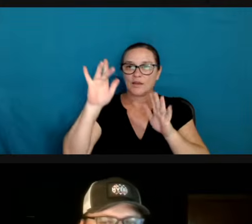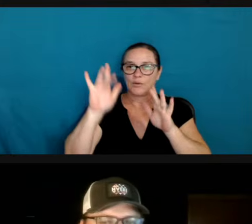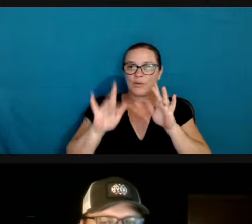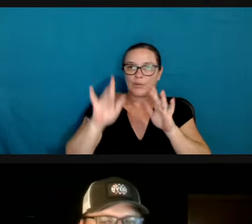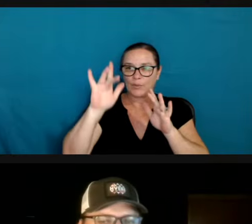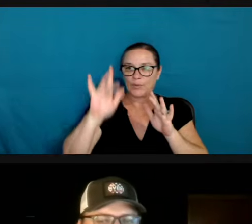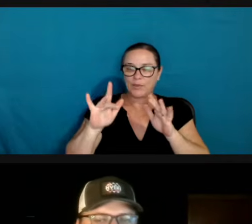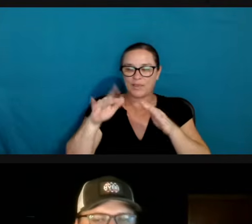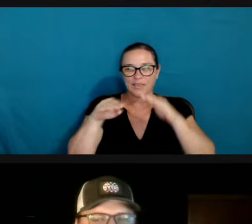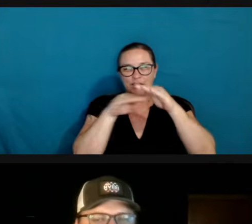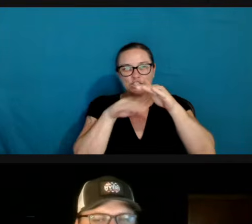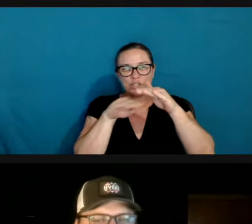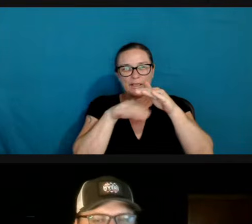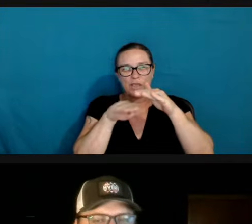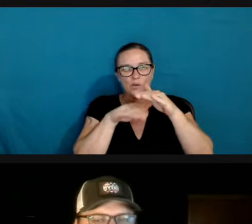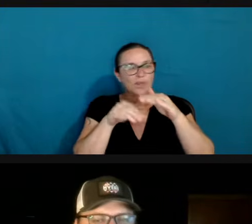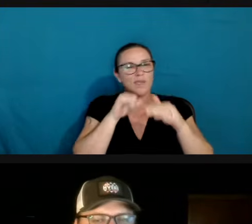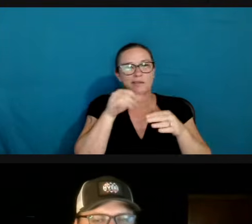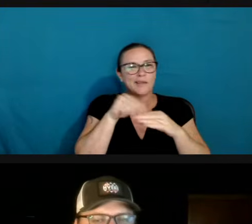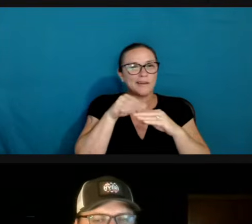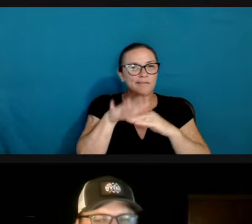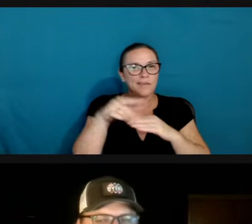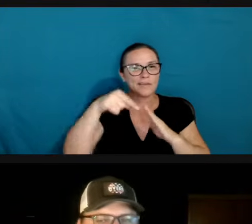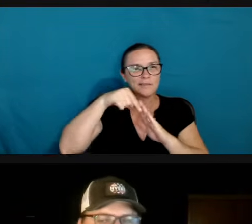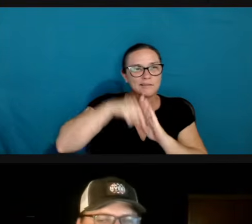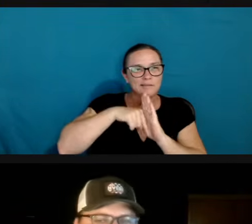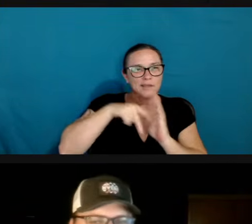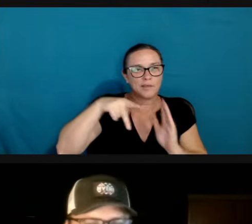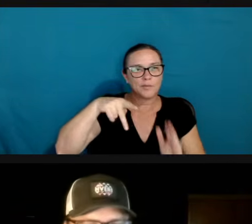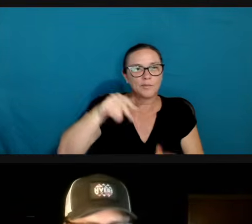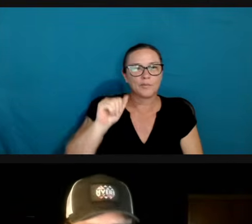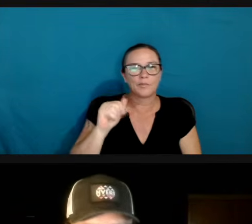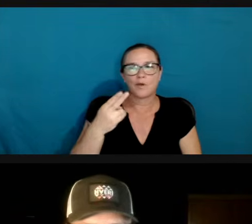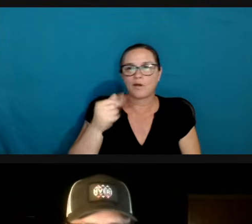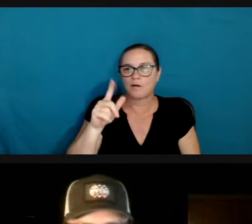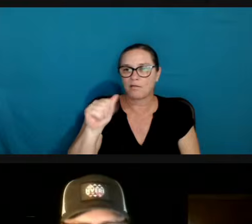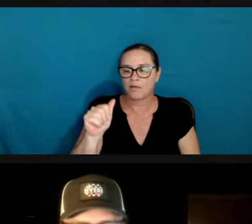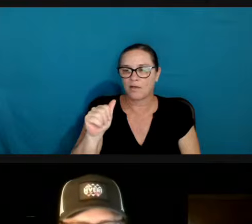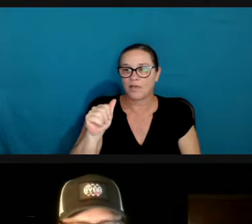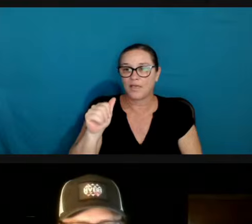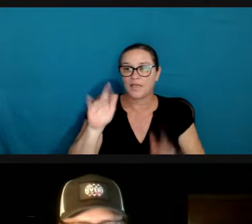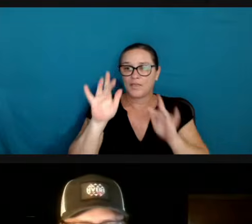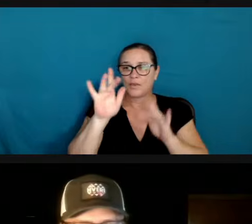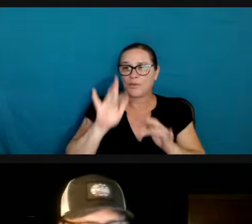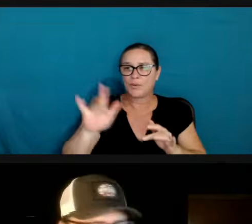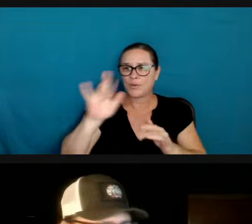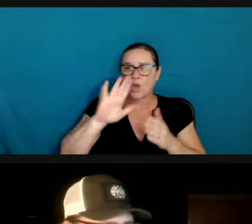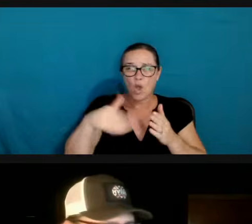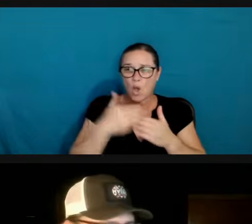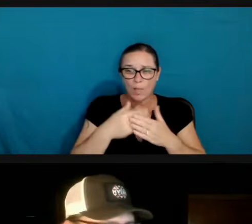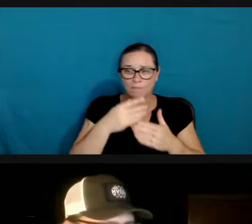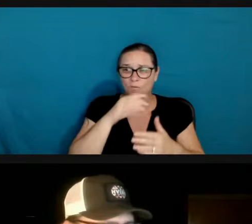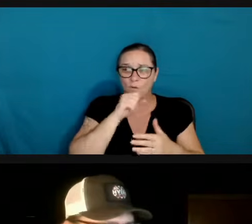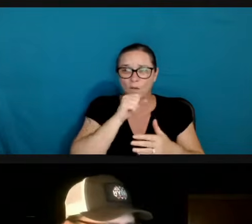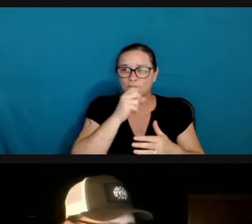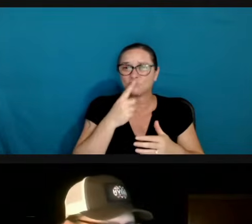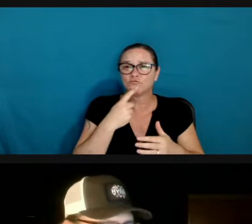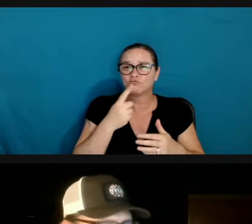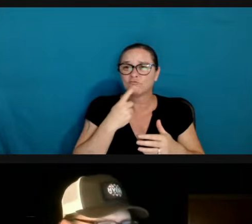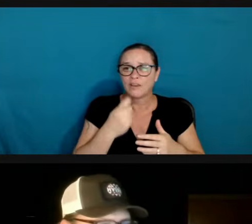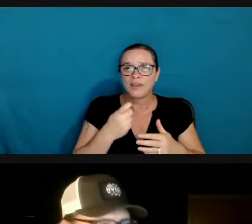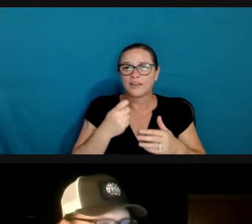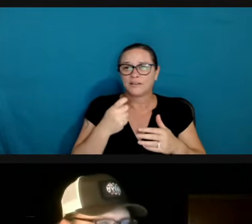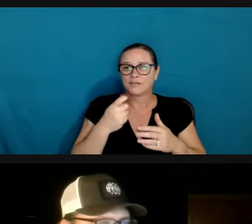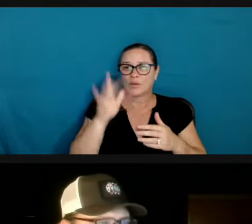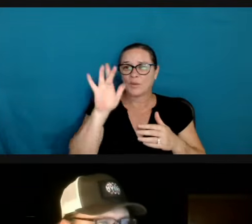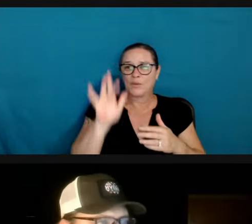so much deep pahala. Right, it looks like this gap was all of the oranges and reds. So summit and south